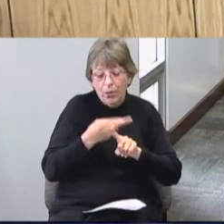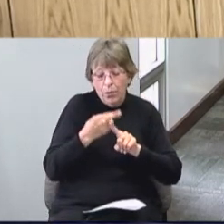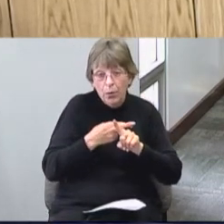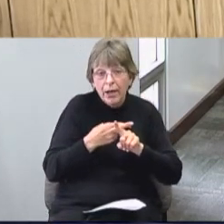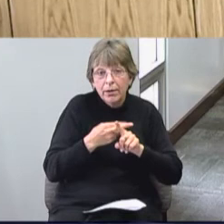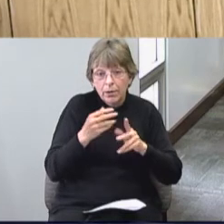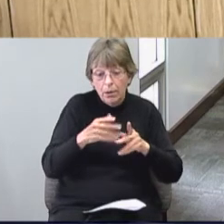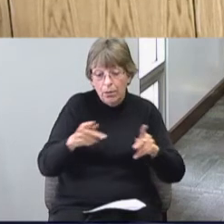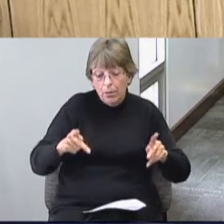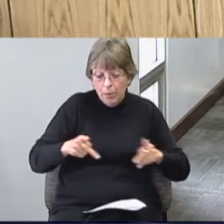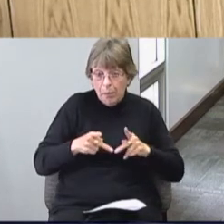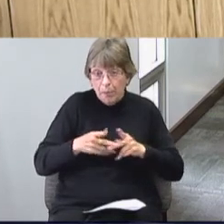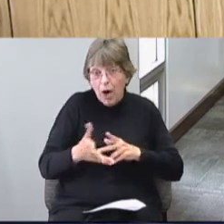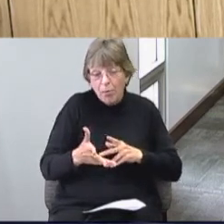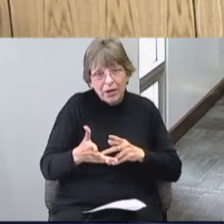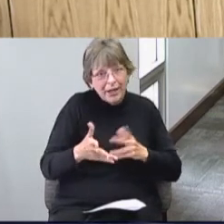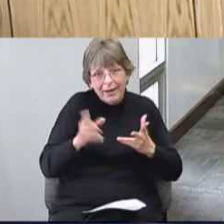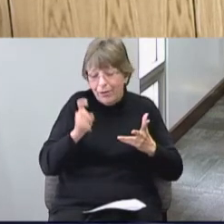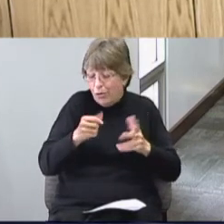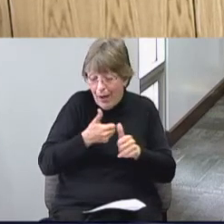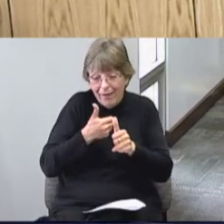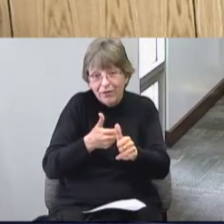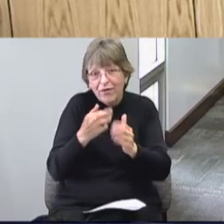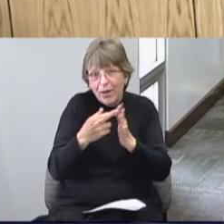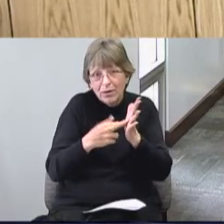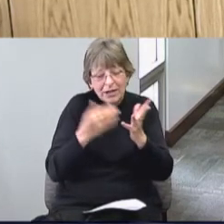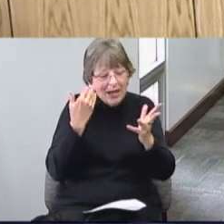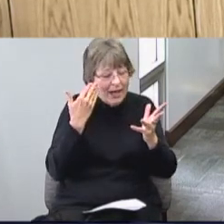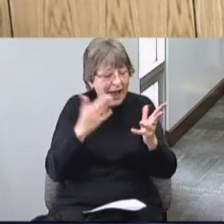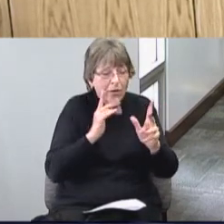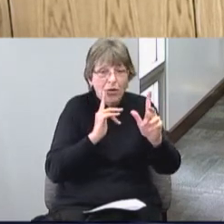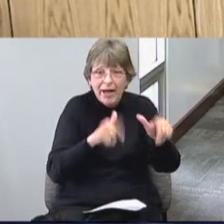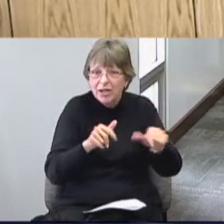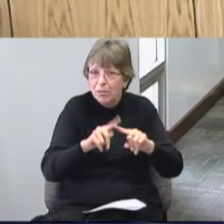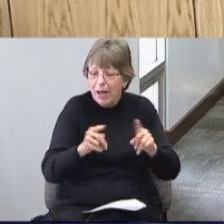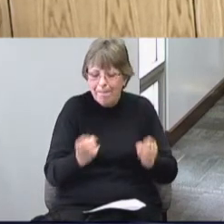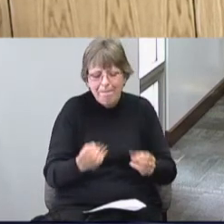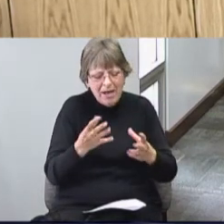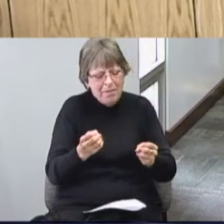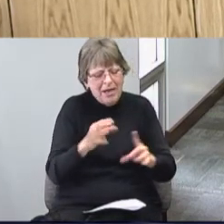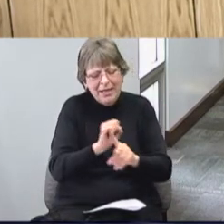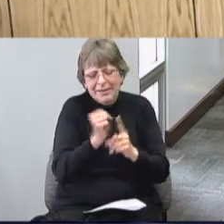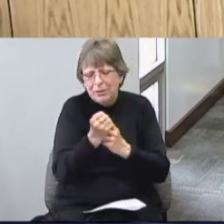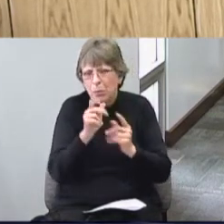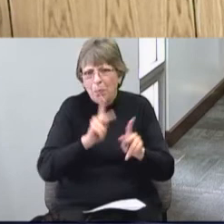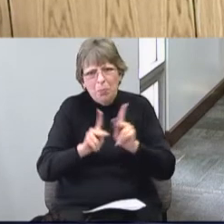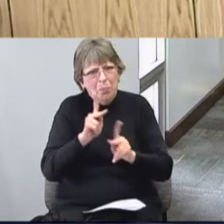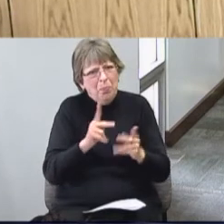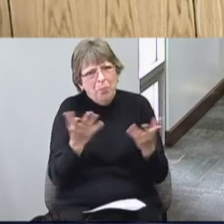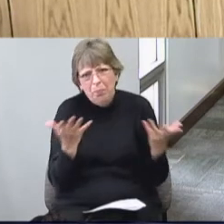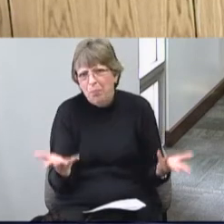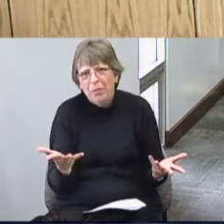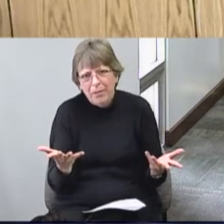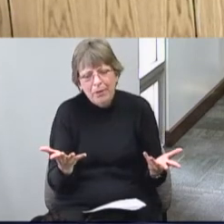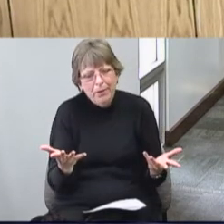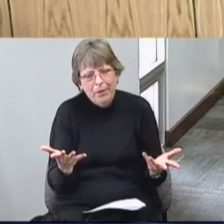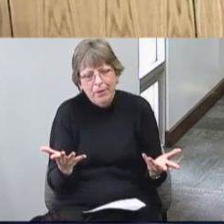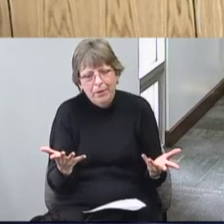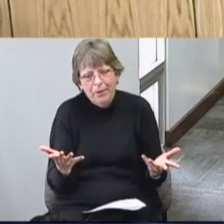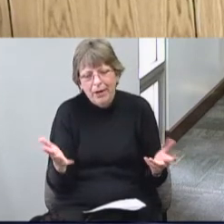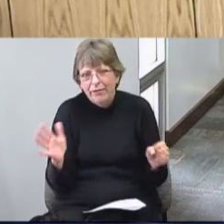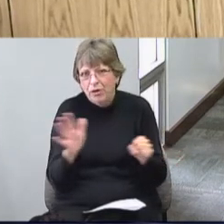standards are concerned. I don't know what the answers are, but we've had too many cases of people who have just totally